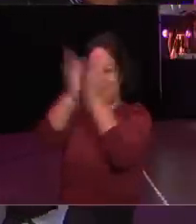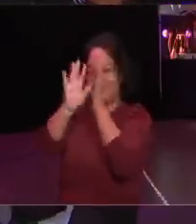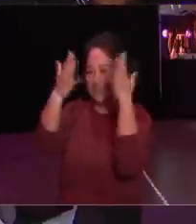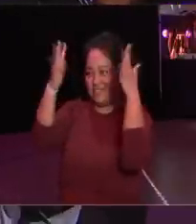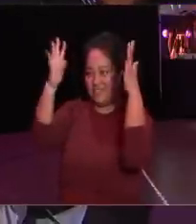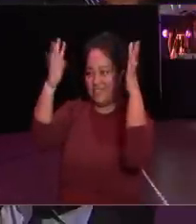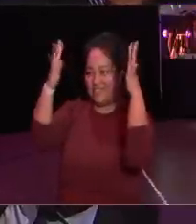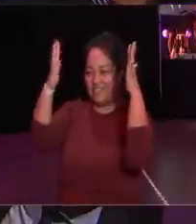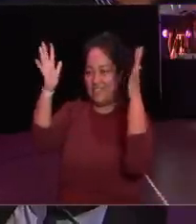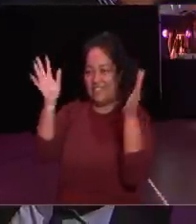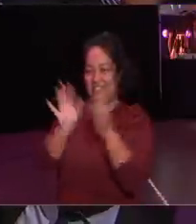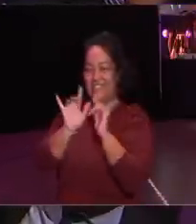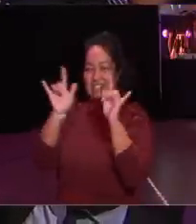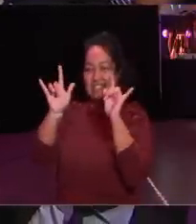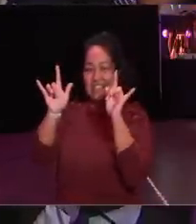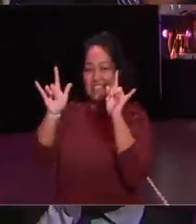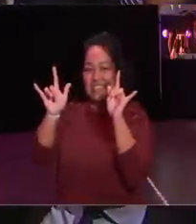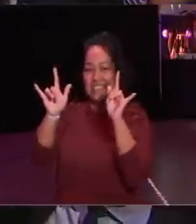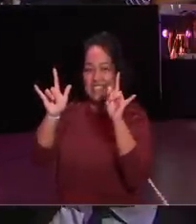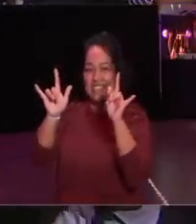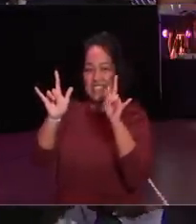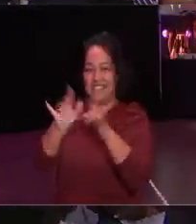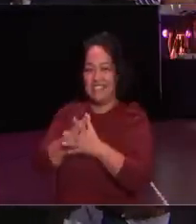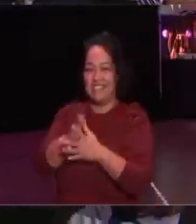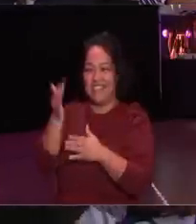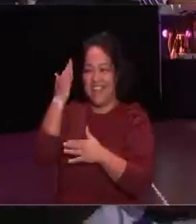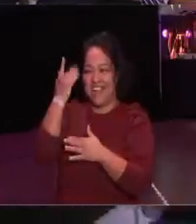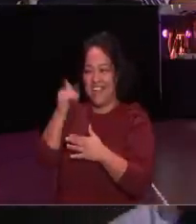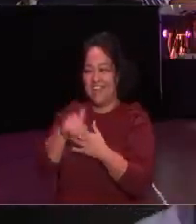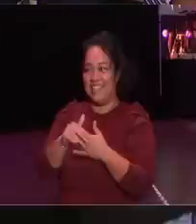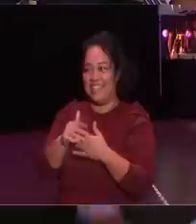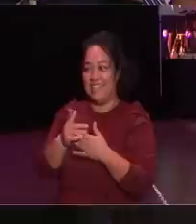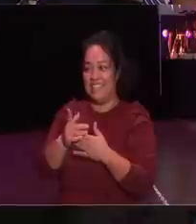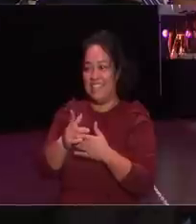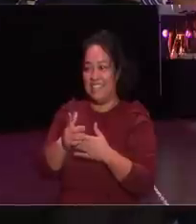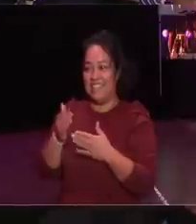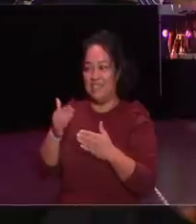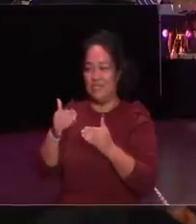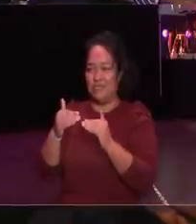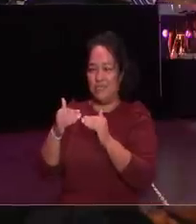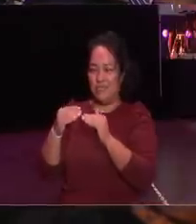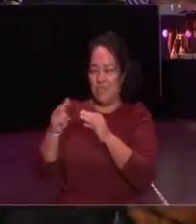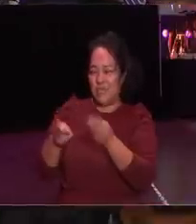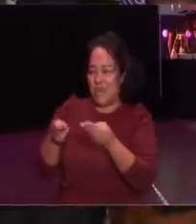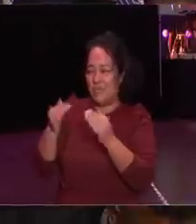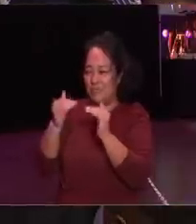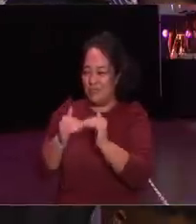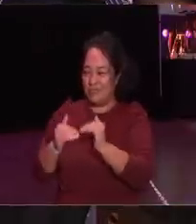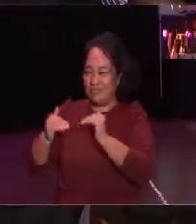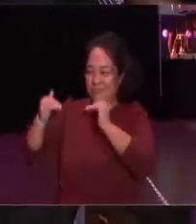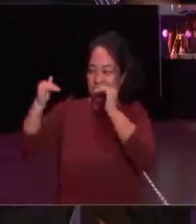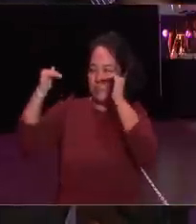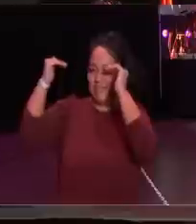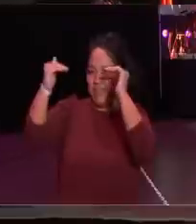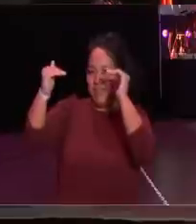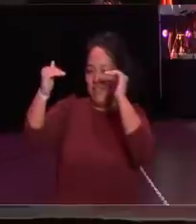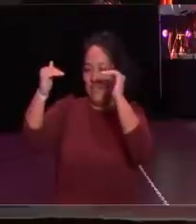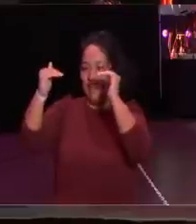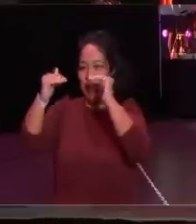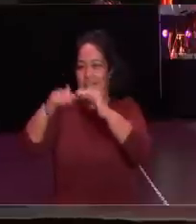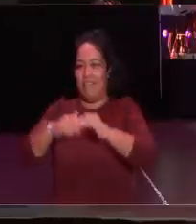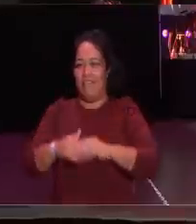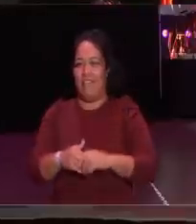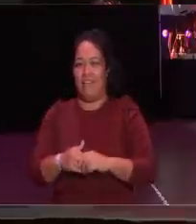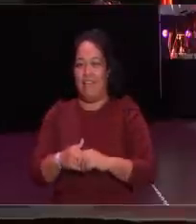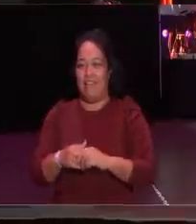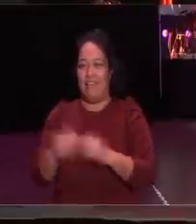We love you. Los amamos. And I know you guys are taking this ministry to the next level. Yo sé que están tomando este ministerio a otro nivel. Quiero